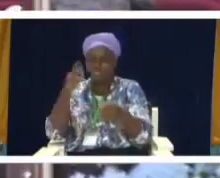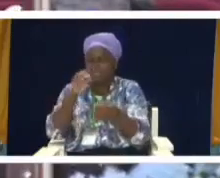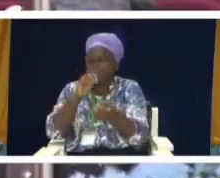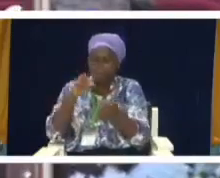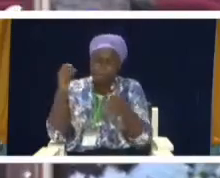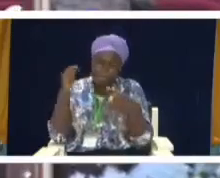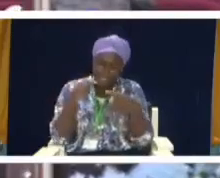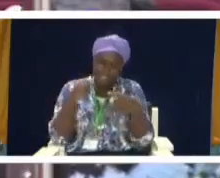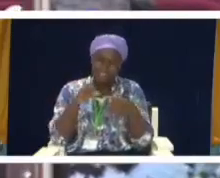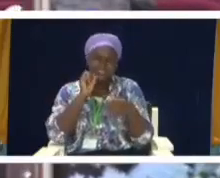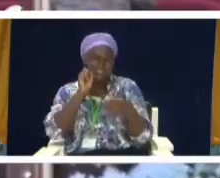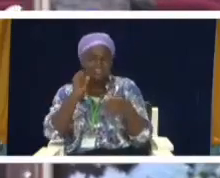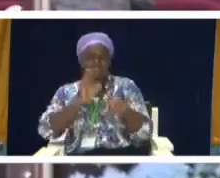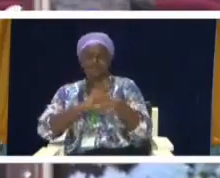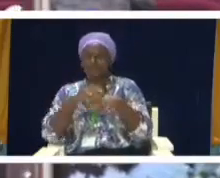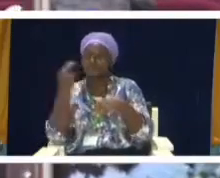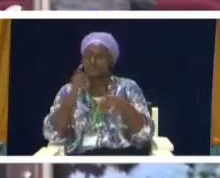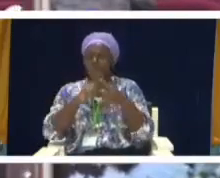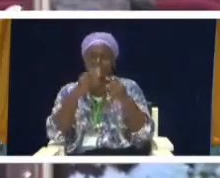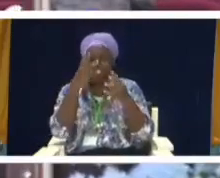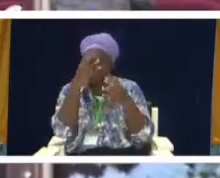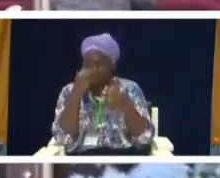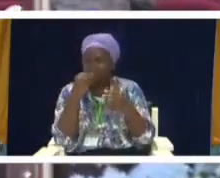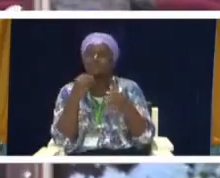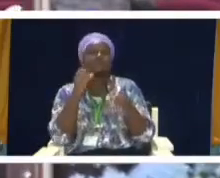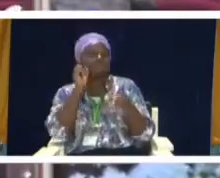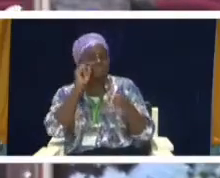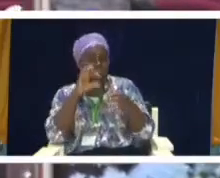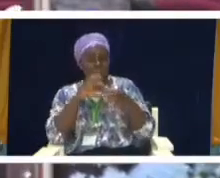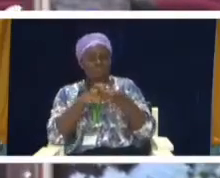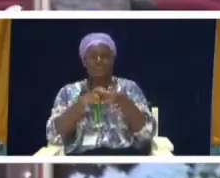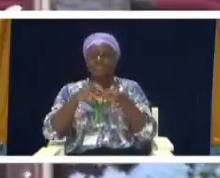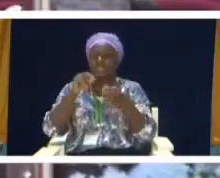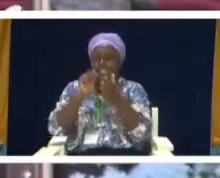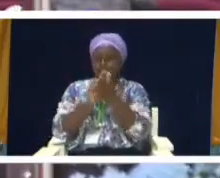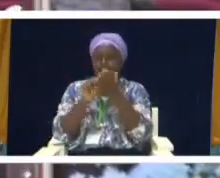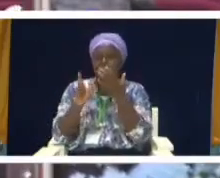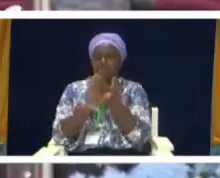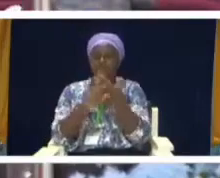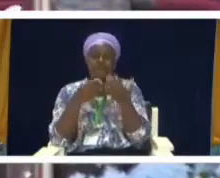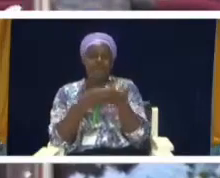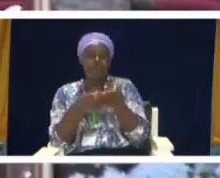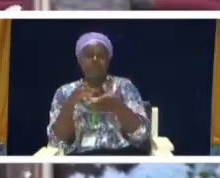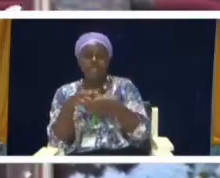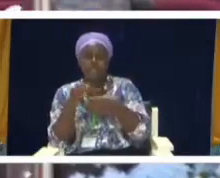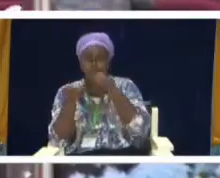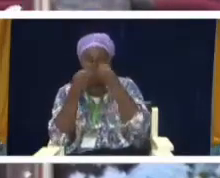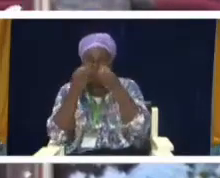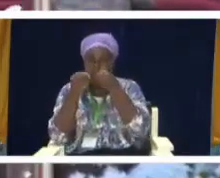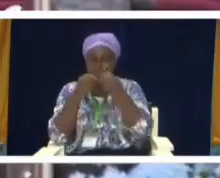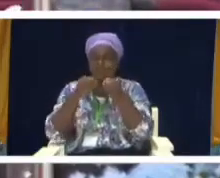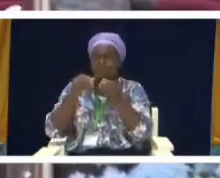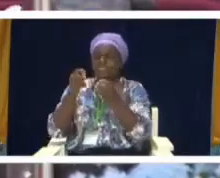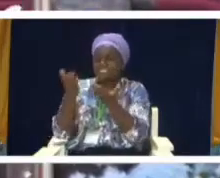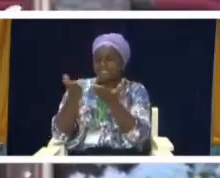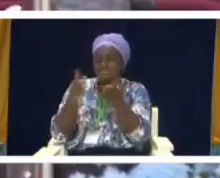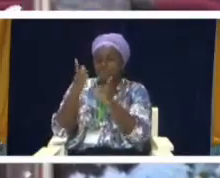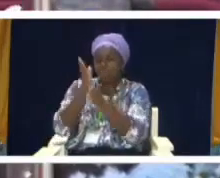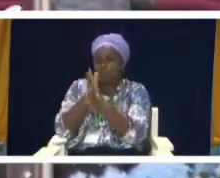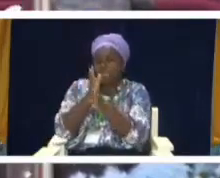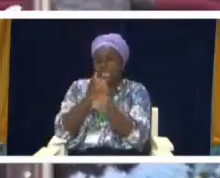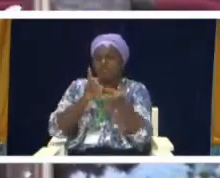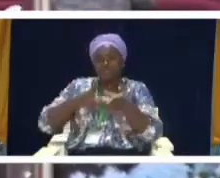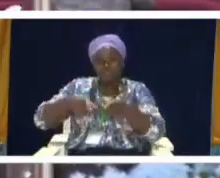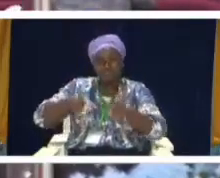experienced sleepless nights. She joined the April 23 Holy Communion service online. During